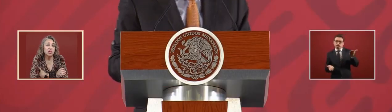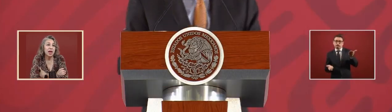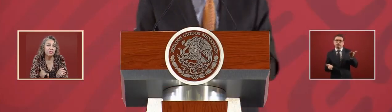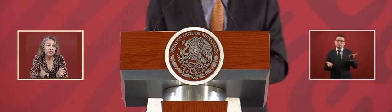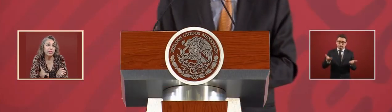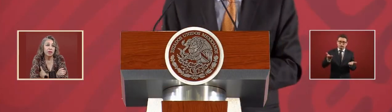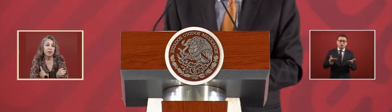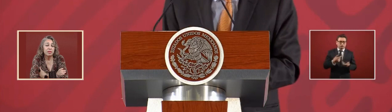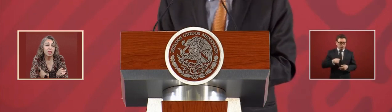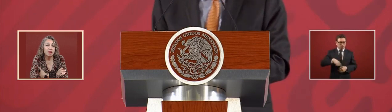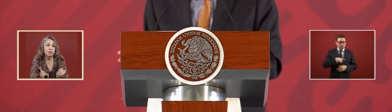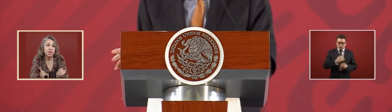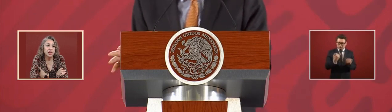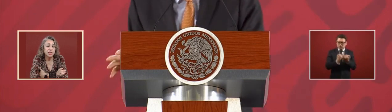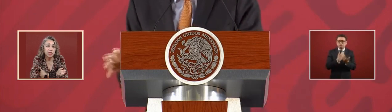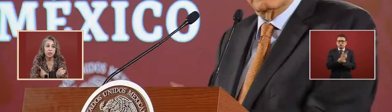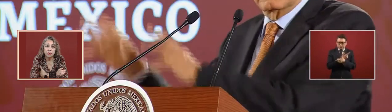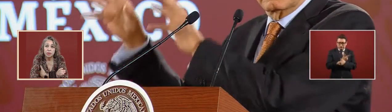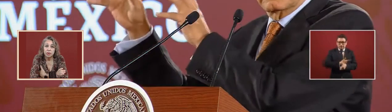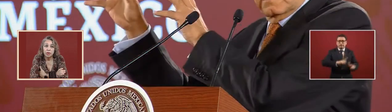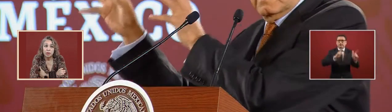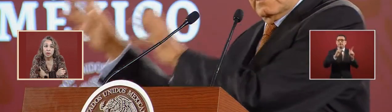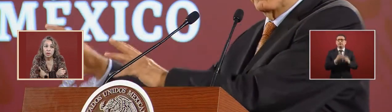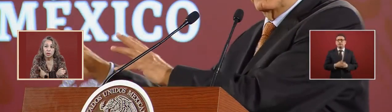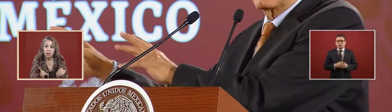also have para, the liberty to